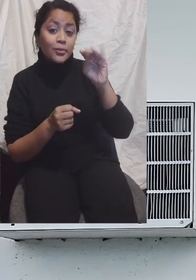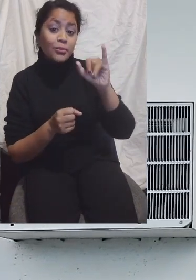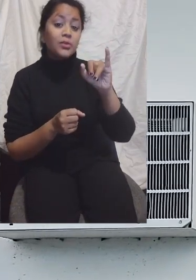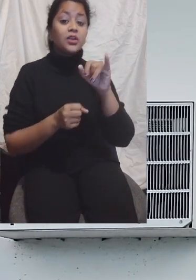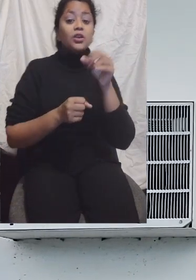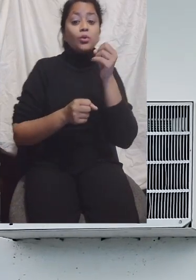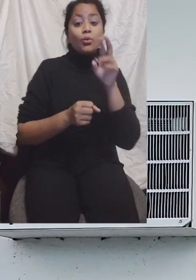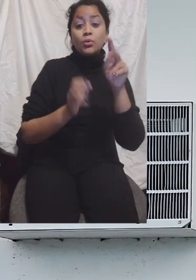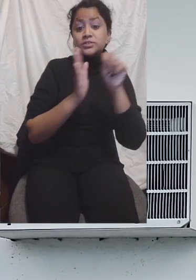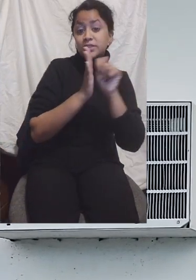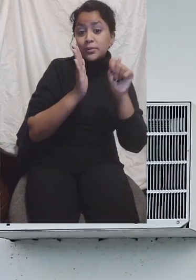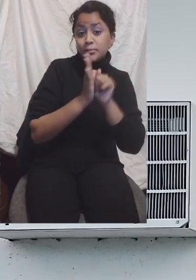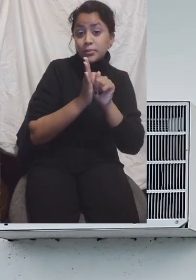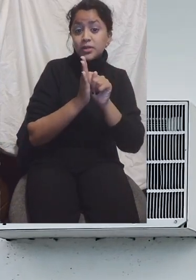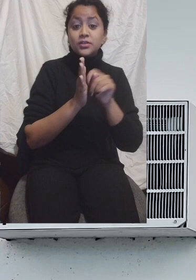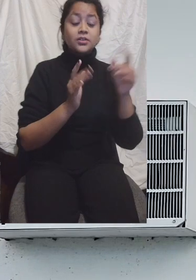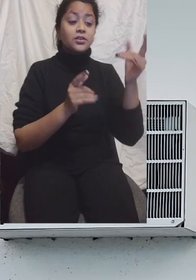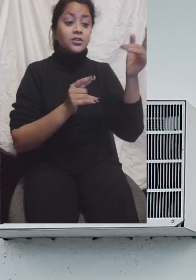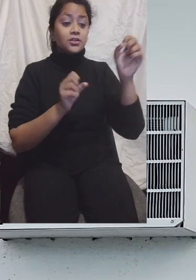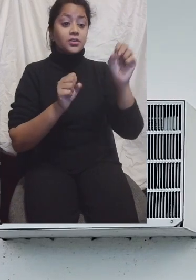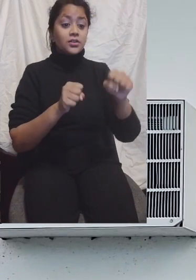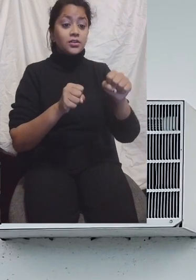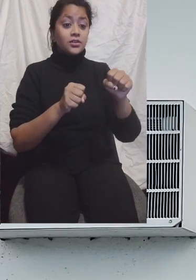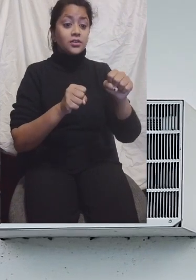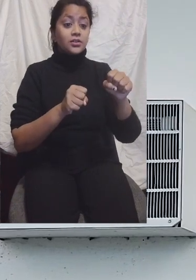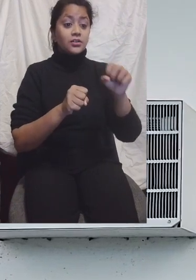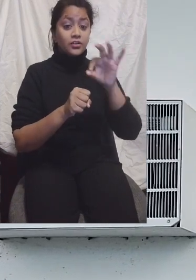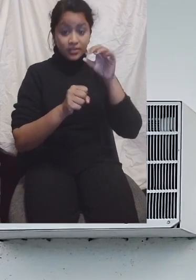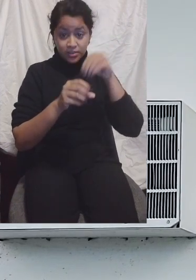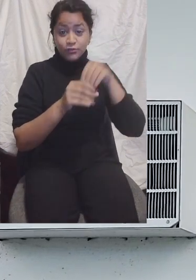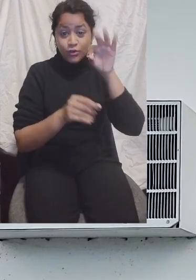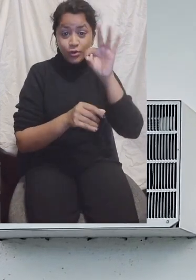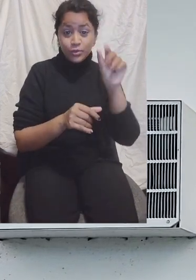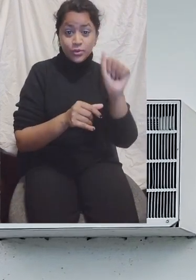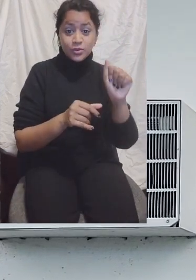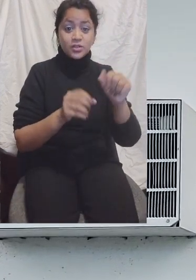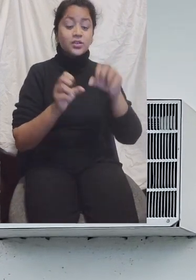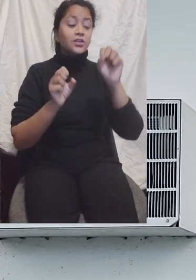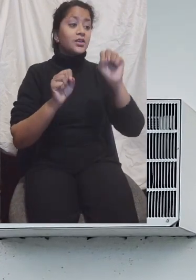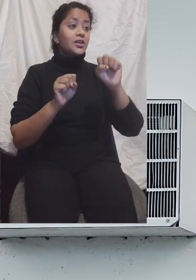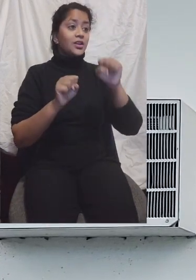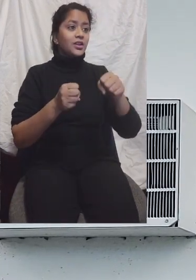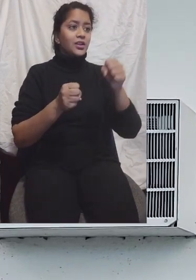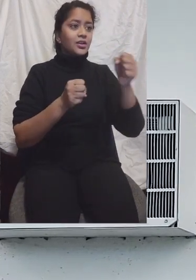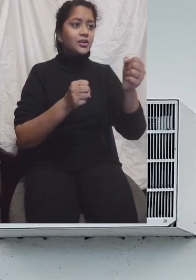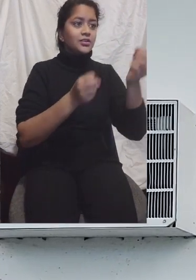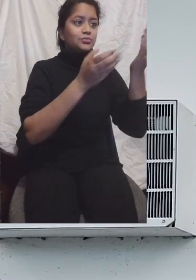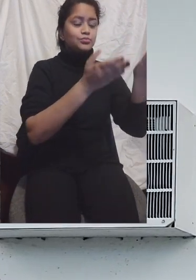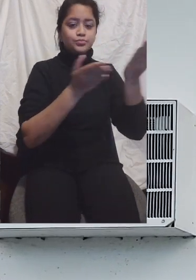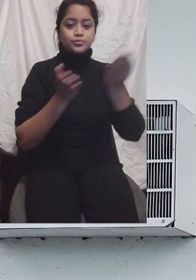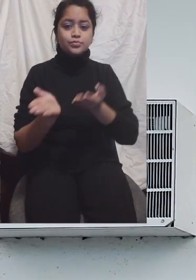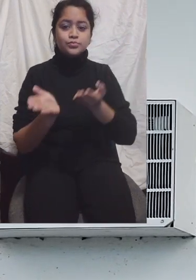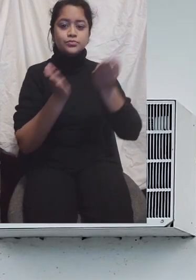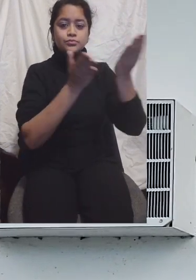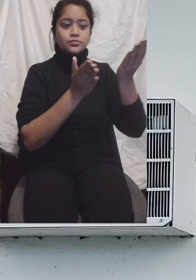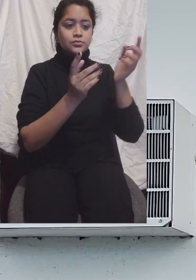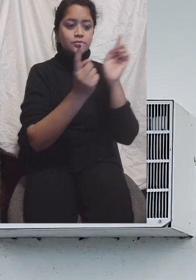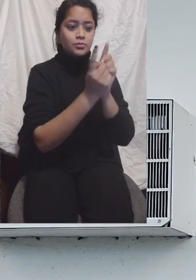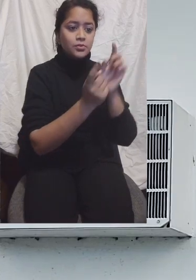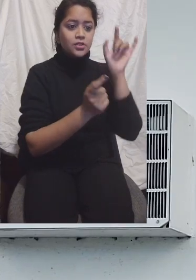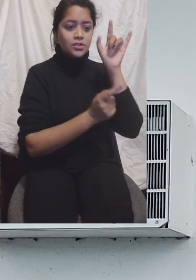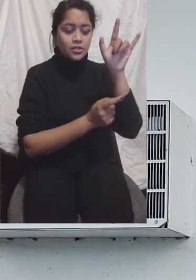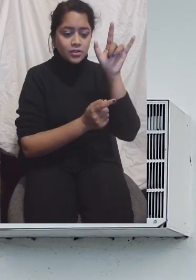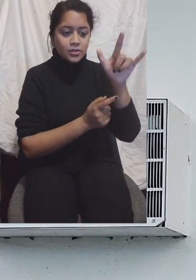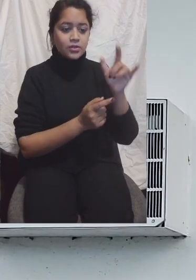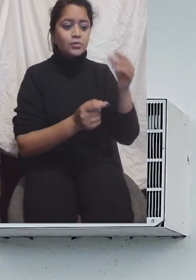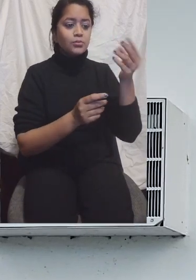either Miami or Tampa or Toronto. They contact us and then we can reach out to our rescue partners to see if those dates would work for them. We then